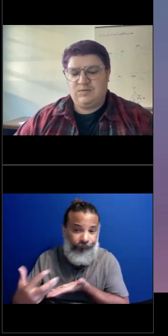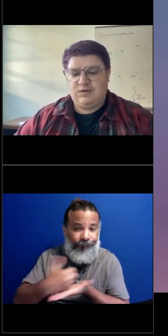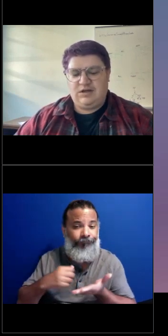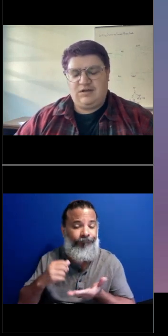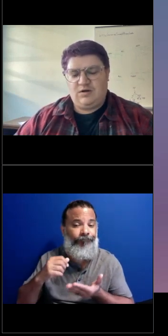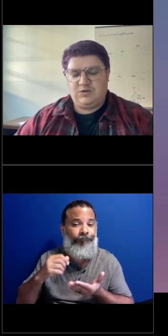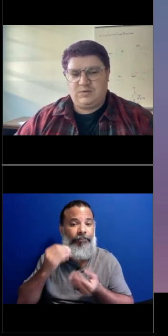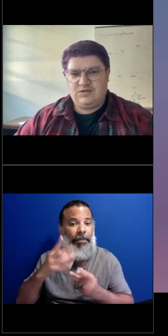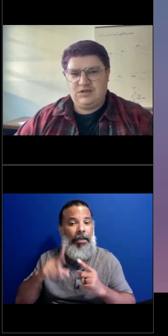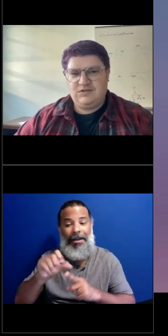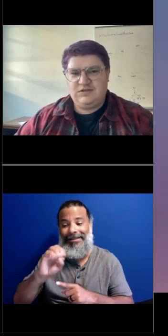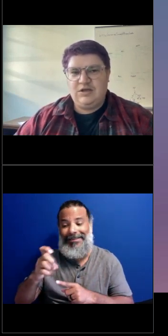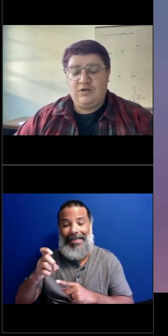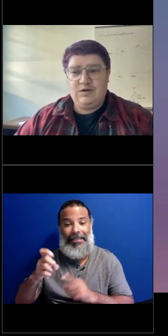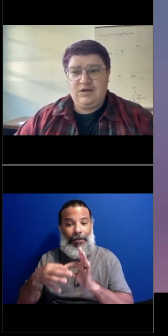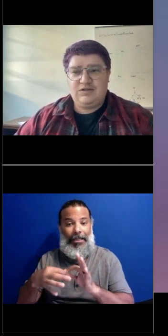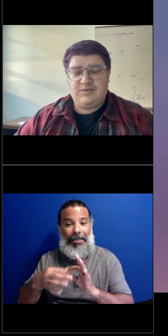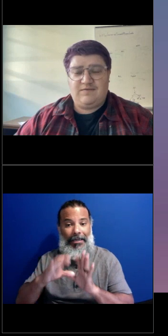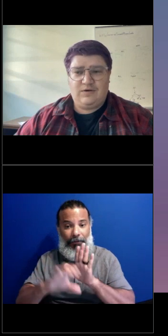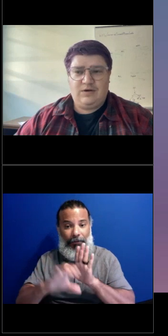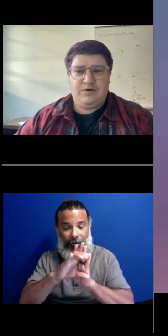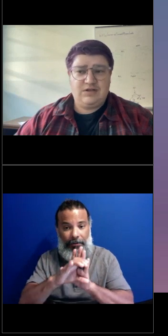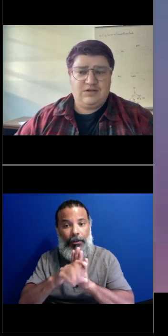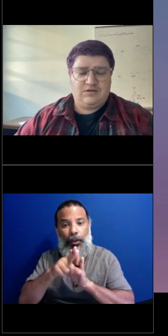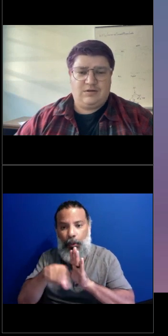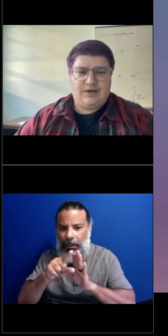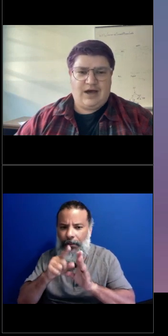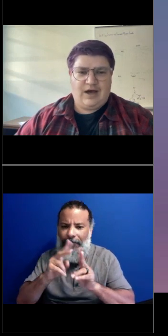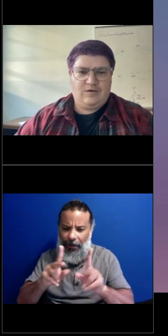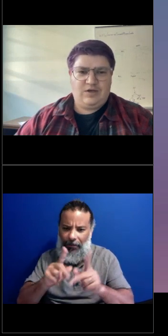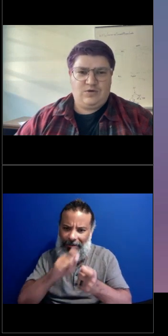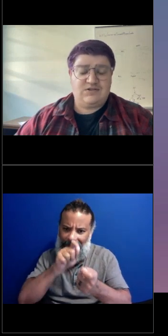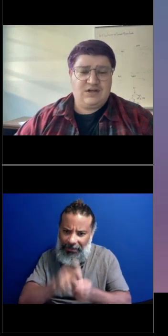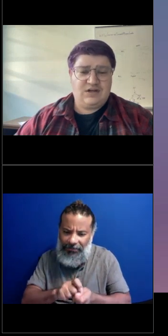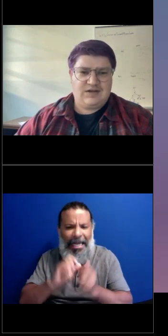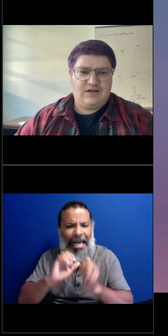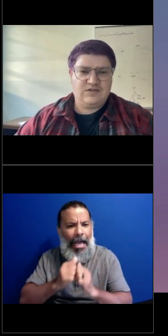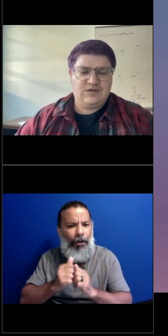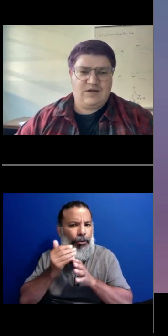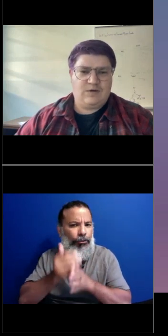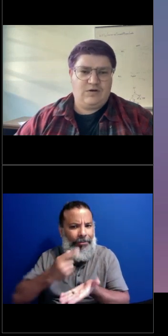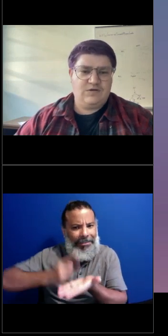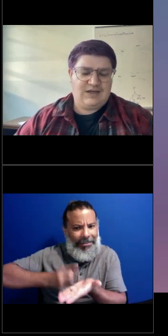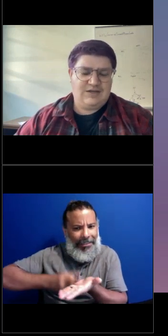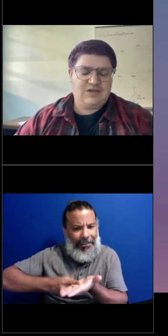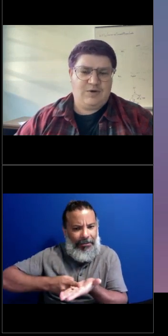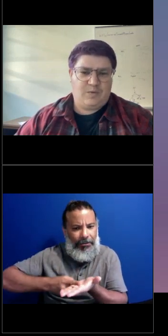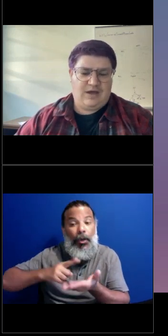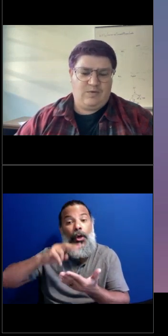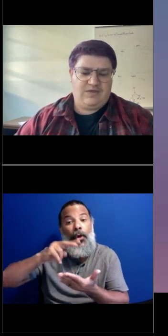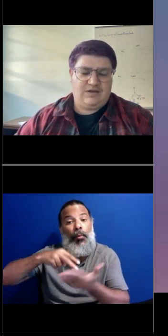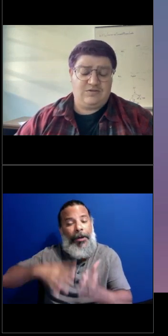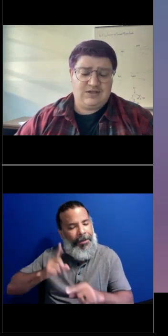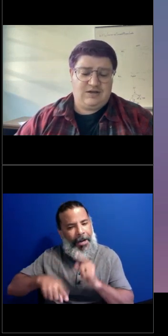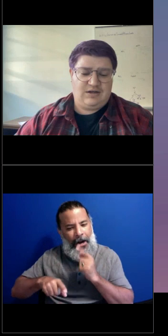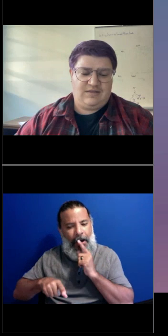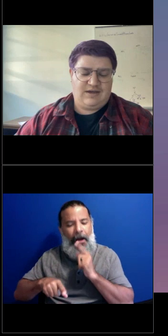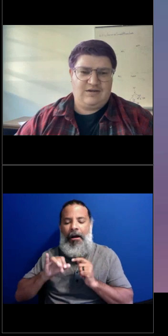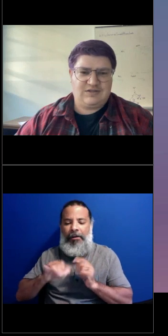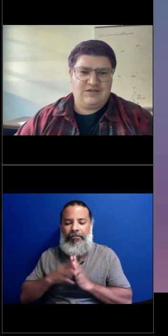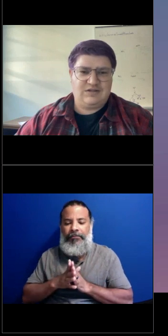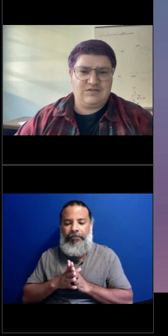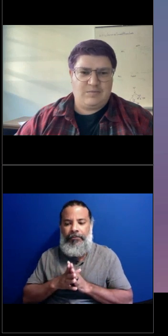on sex-related characteristics, you need to be very particular about how you discuss that so that readers can't come away with the